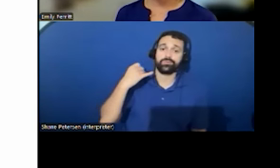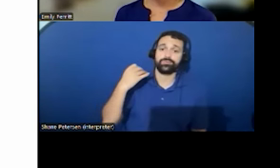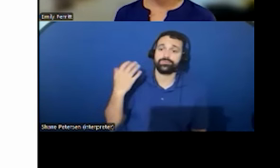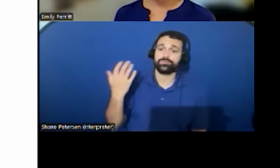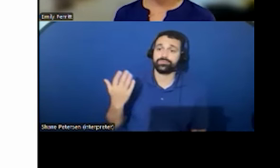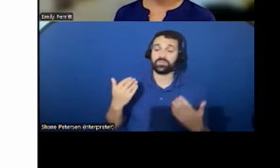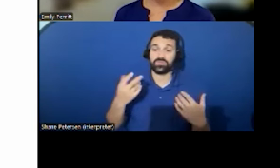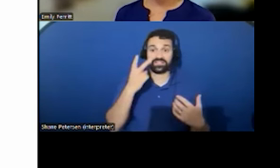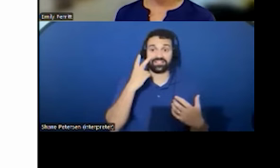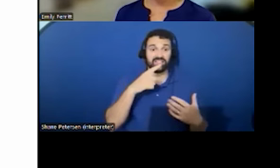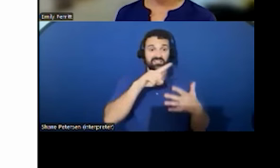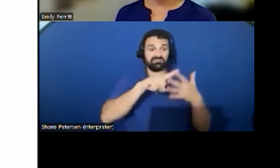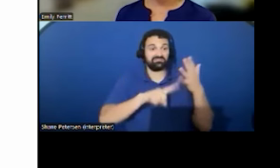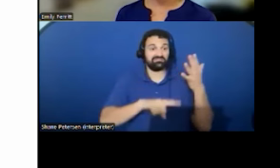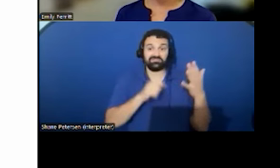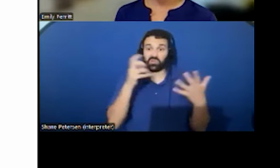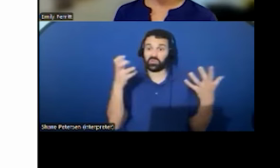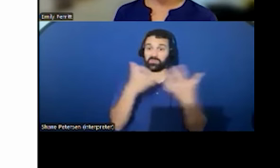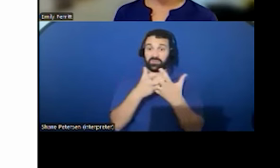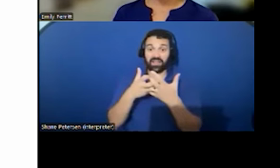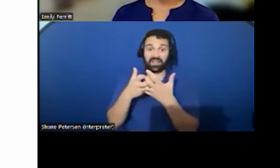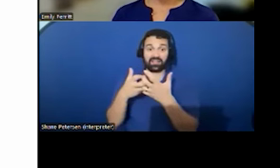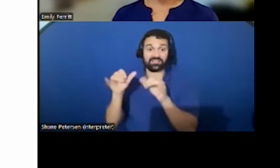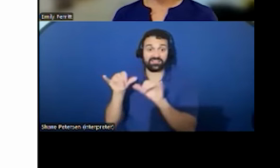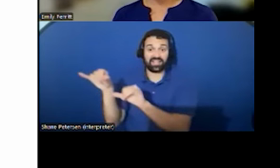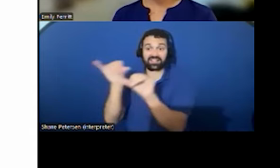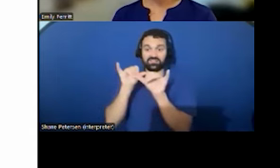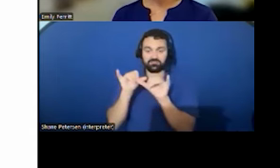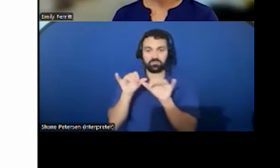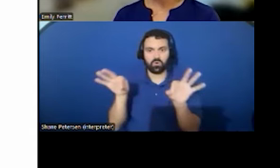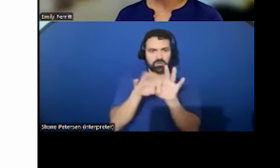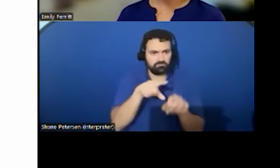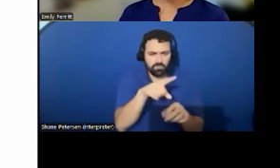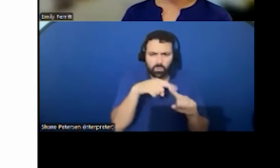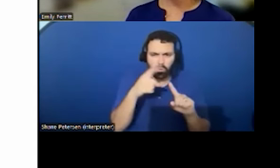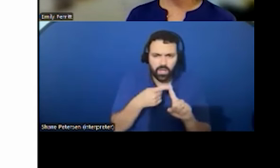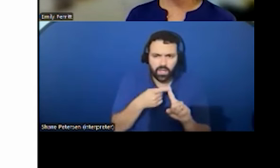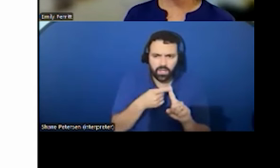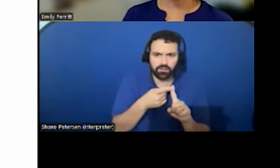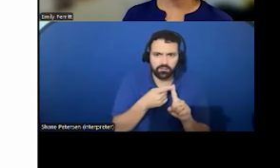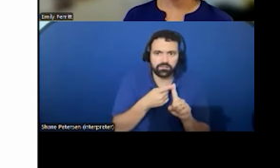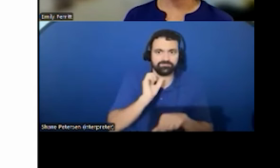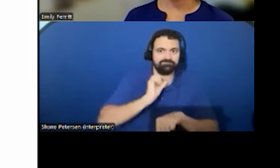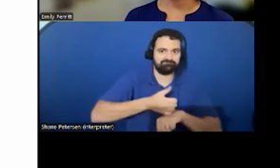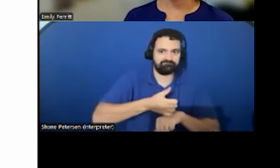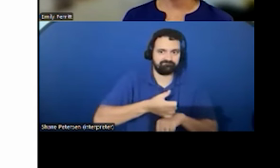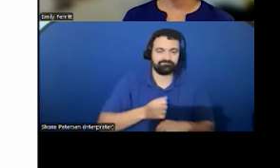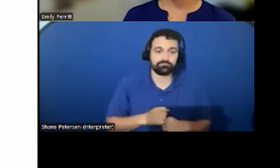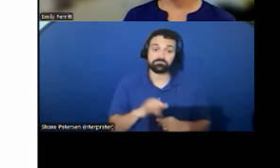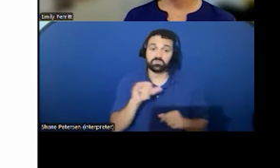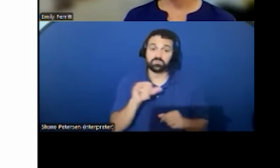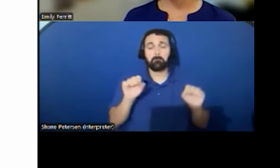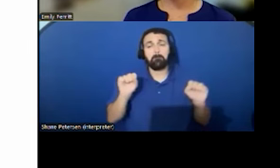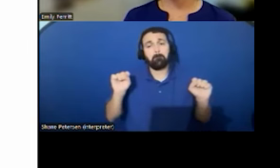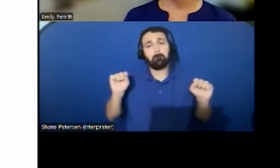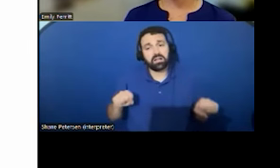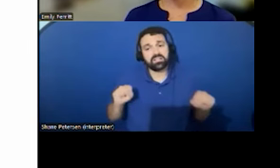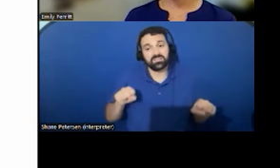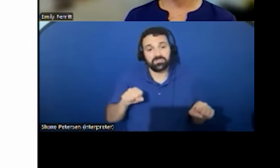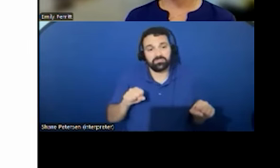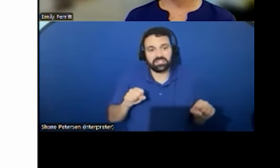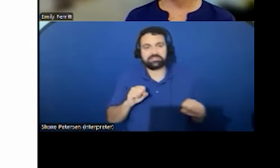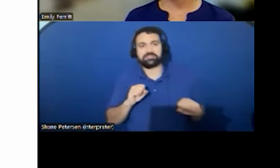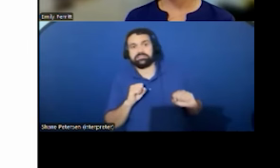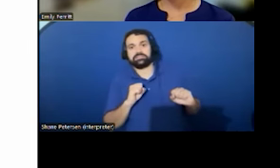that there is a timeline for updating those. And it's possibly a red flag if the report was